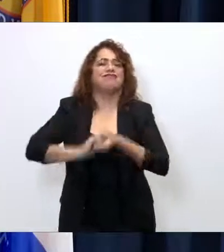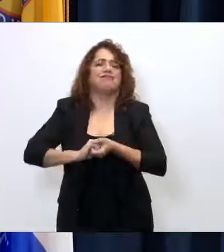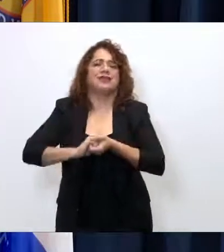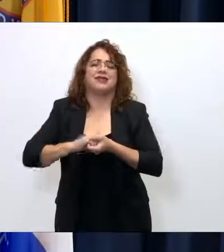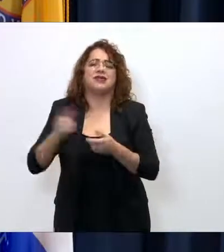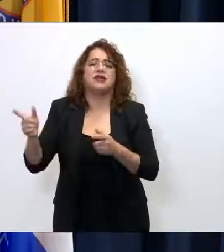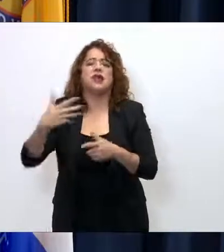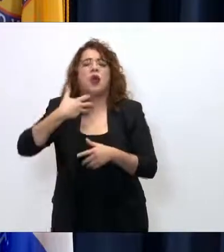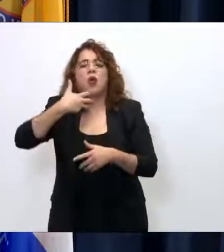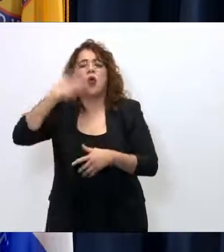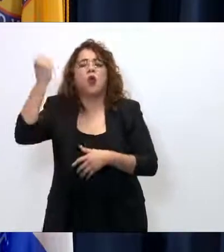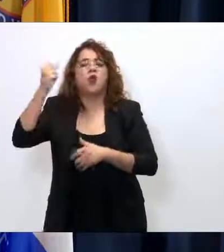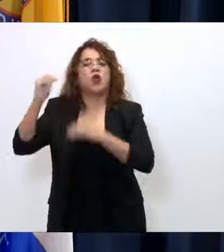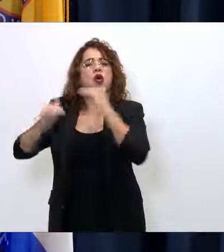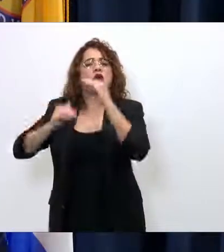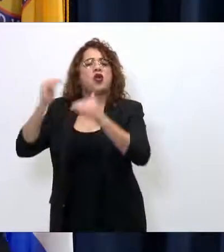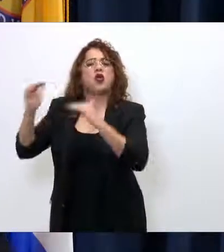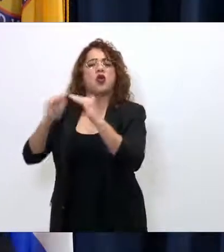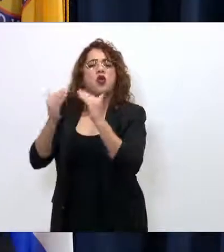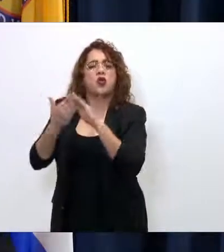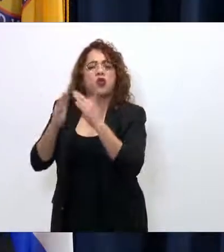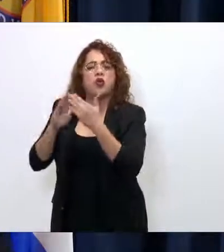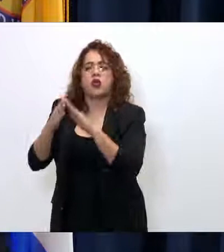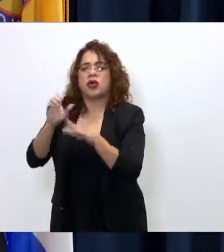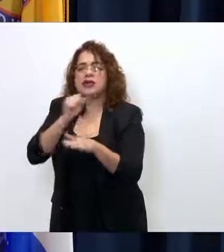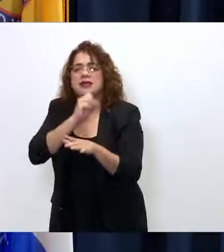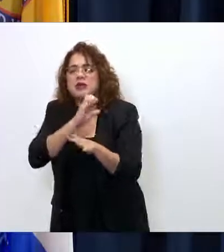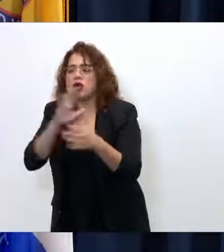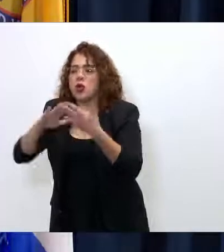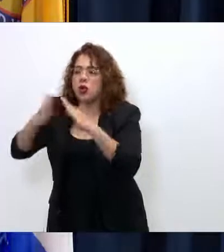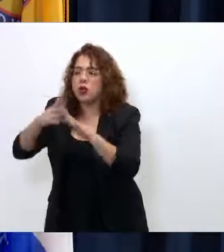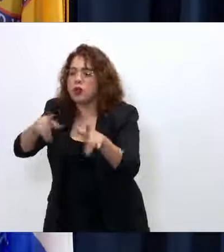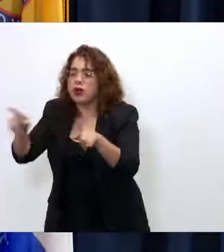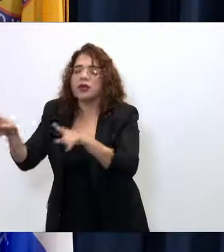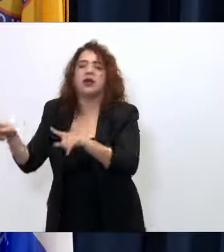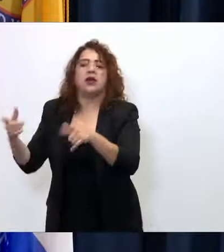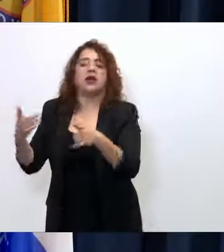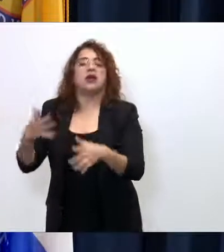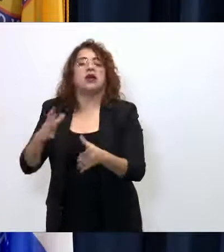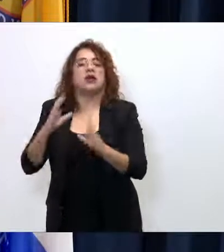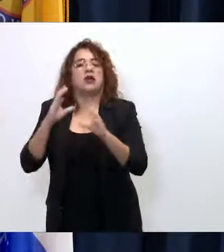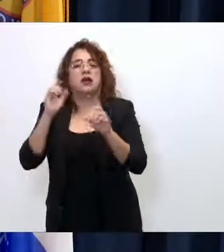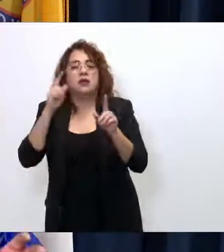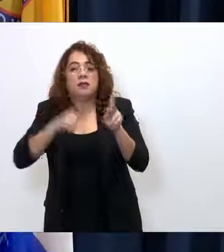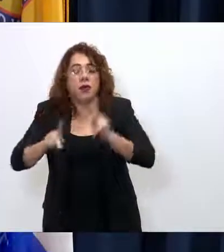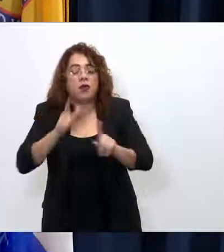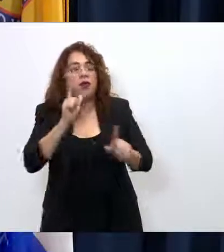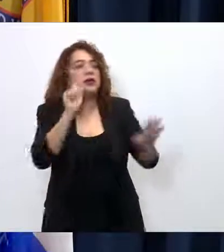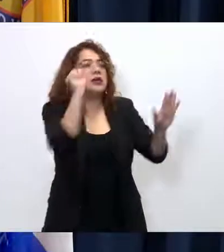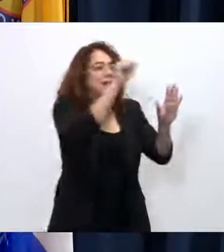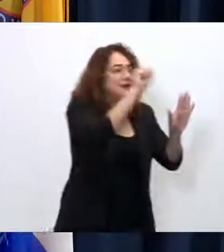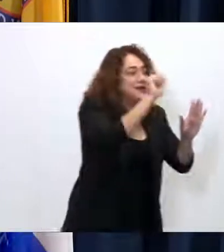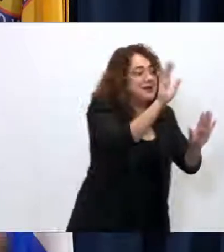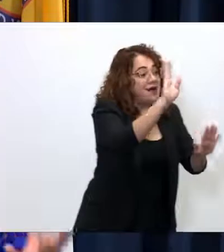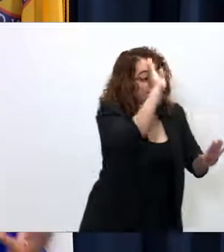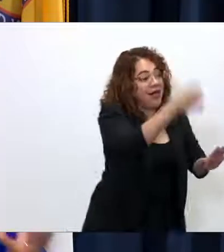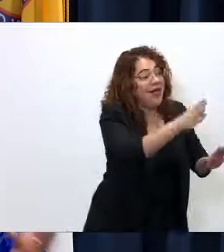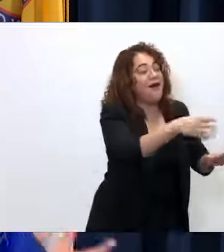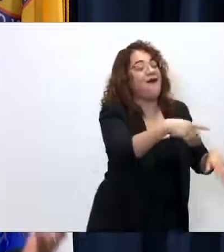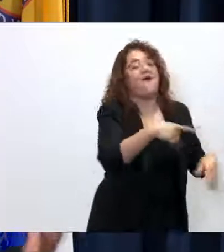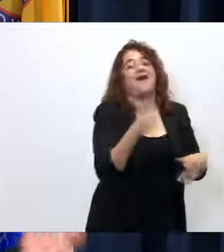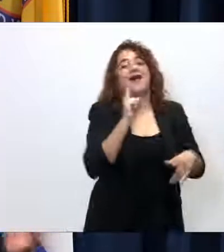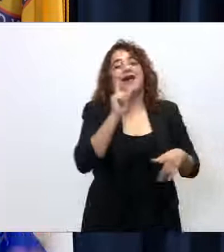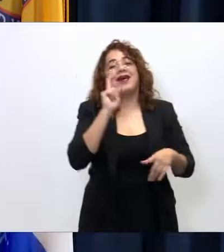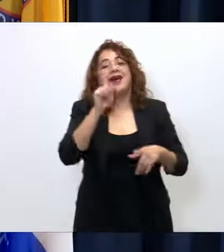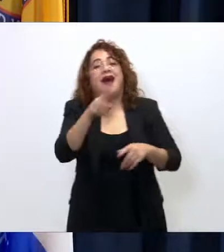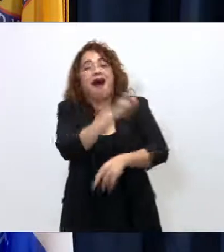adult community, the workers that are going door to door, the mobile clinics, the hospitals, because we are